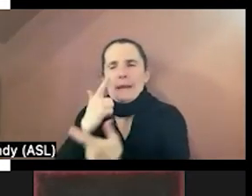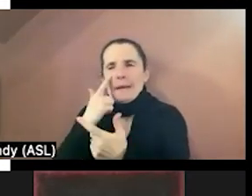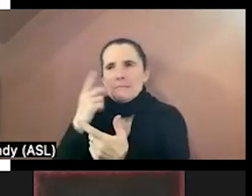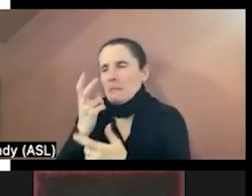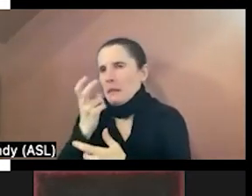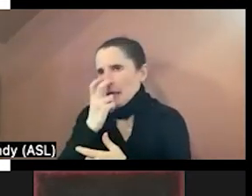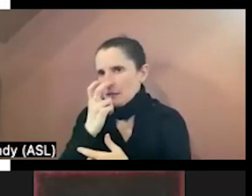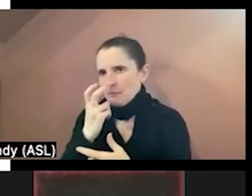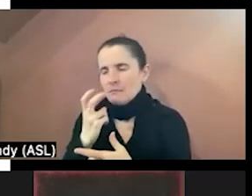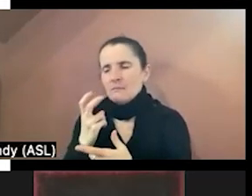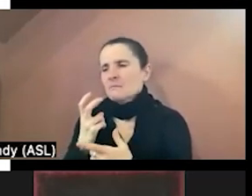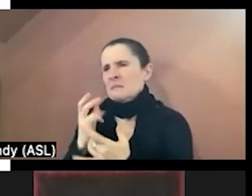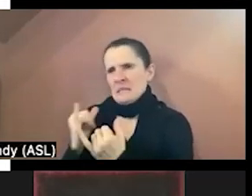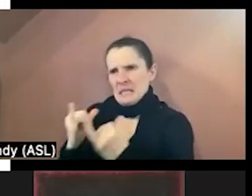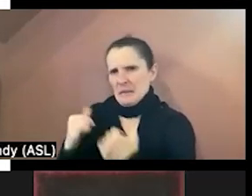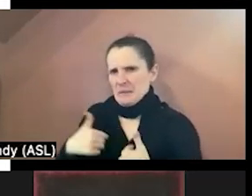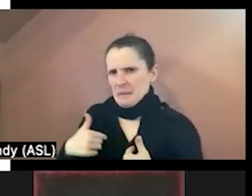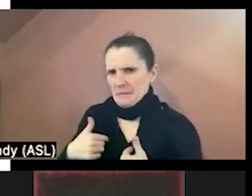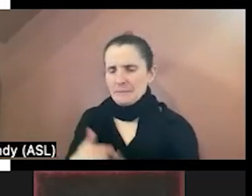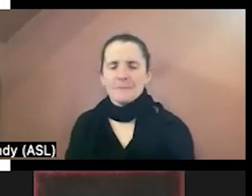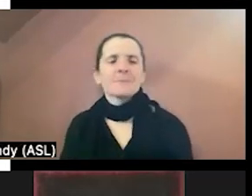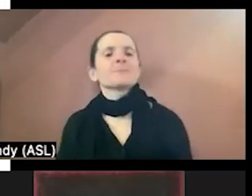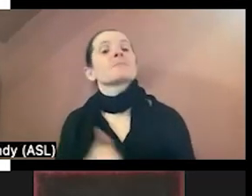me. He was working